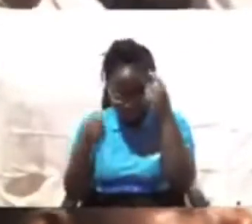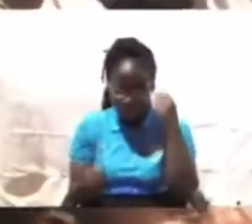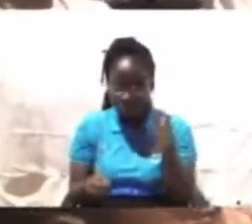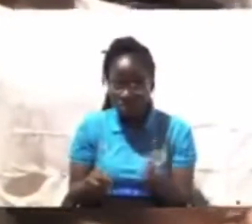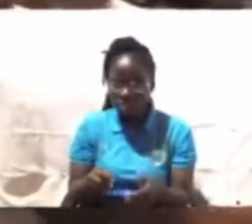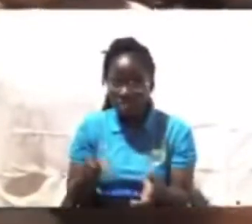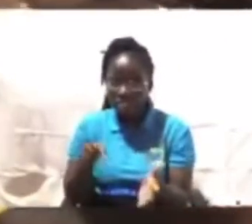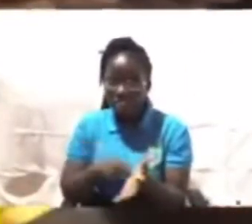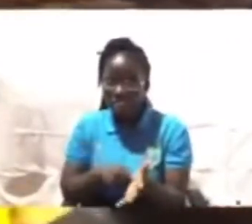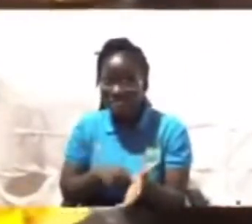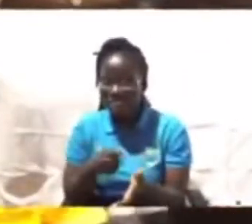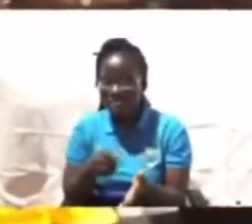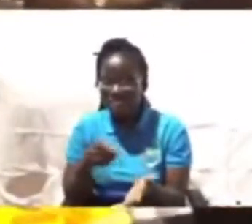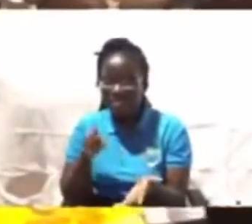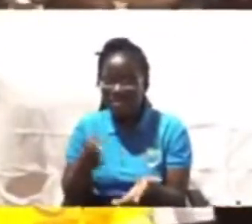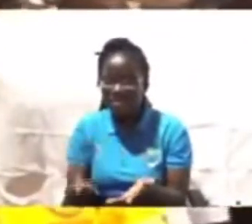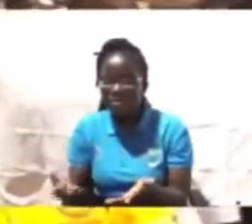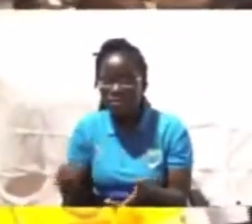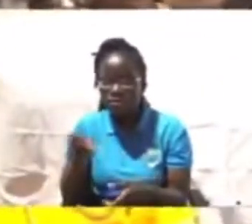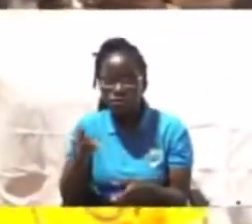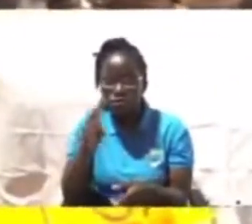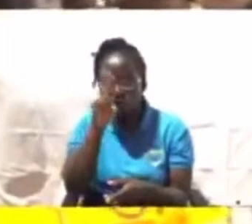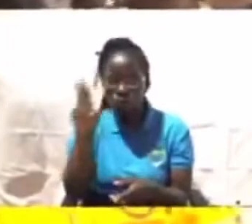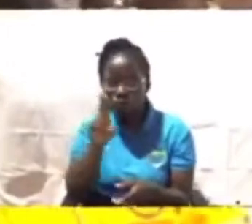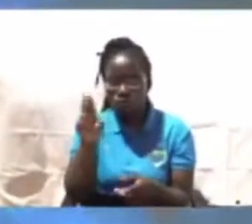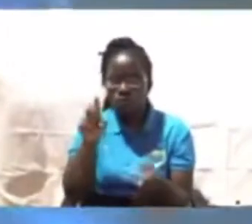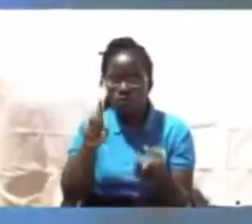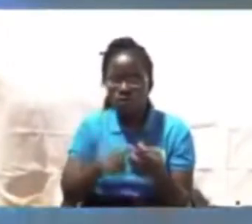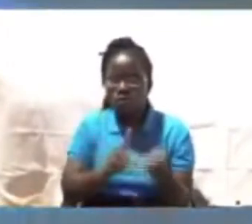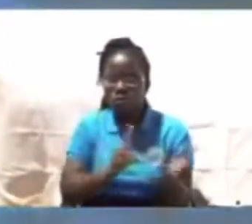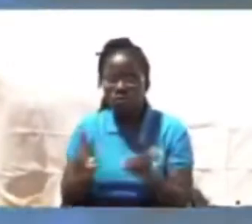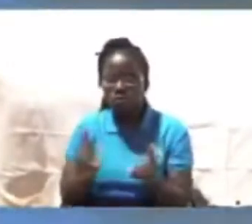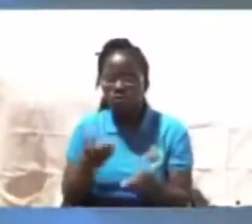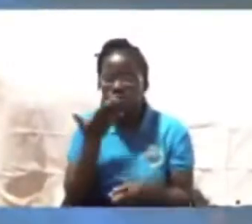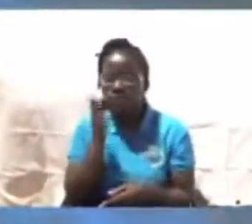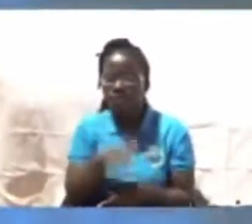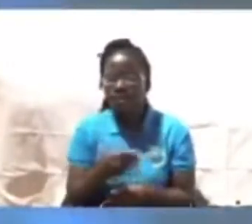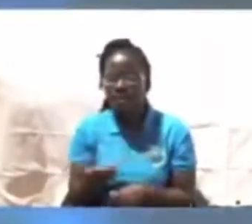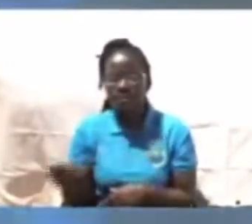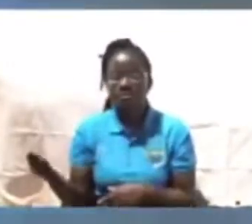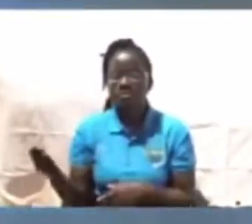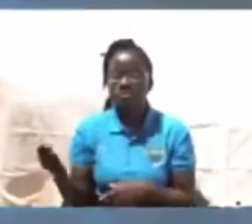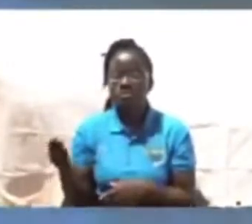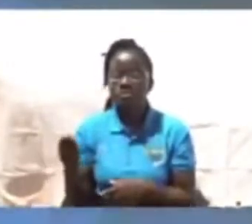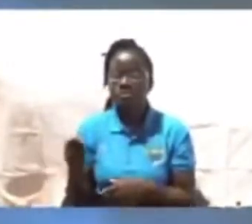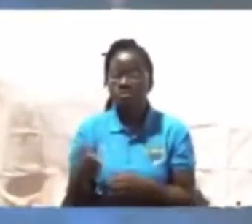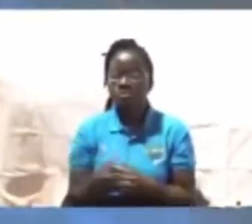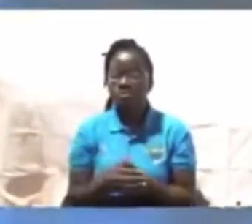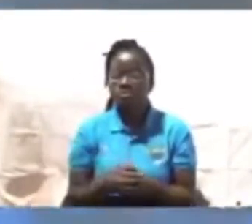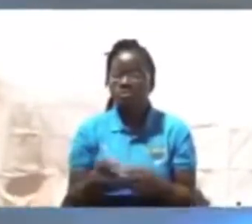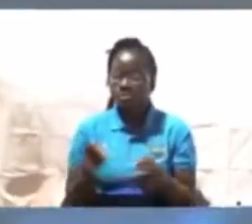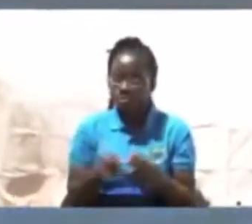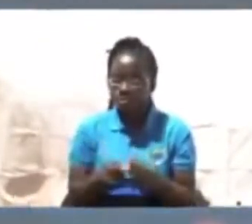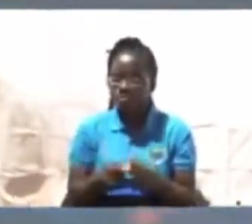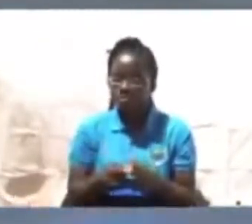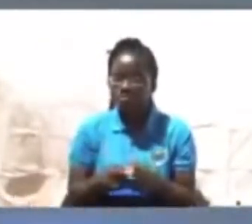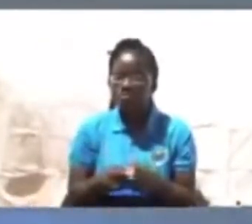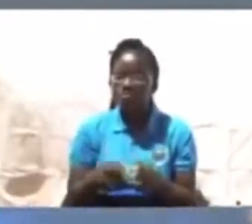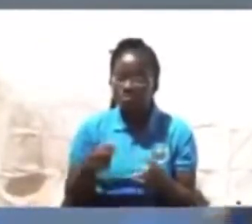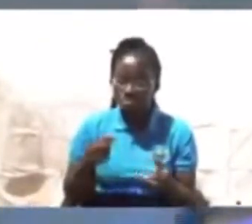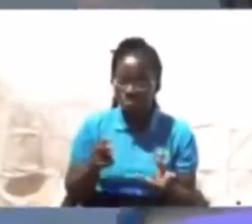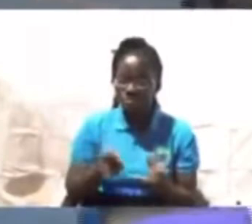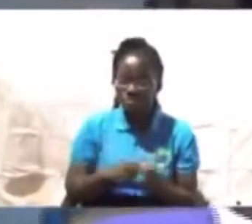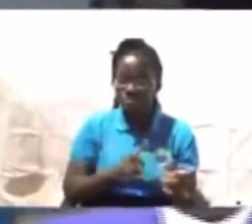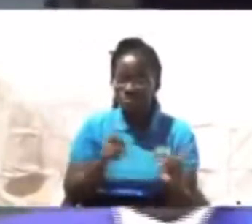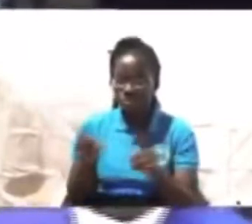ah 30 years boy no penyini ti ona ne hu pupu se pakokokokok we dim kan ene odi mi di akọ